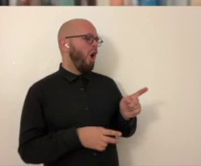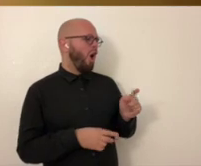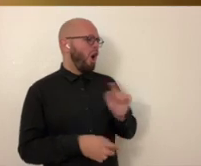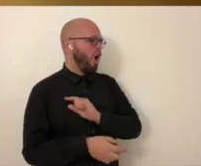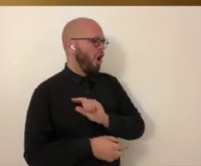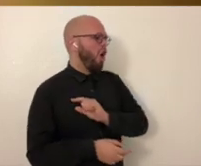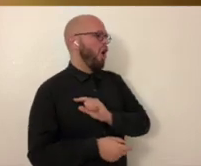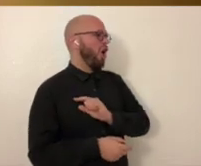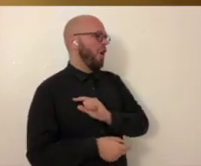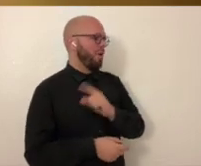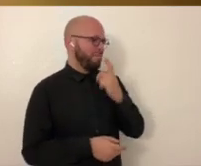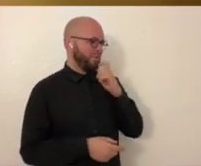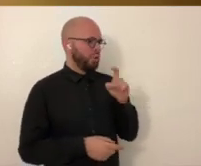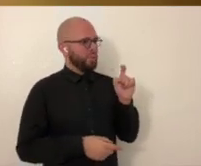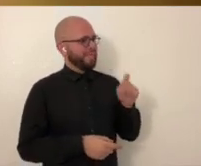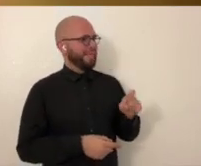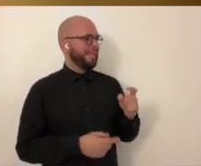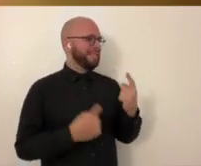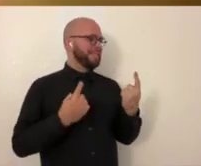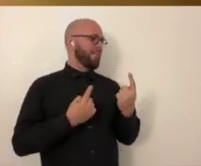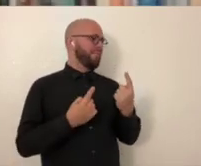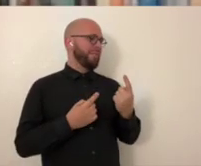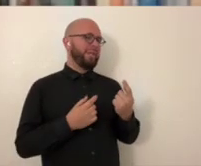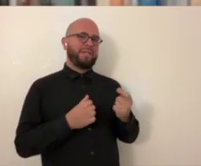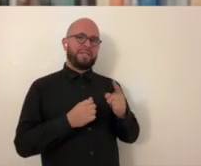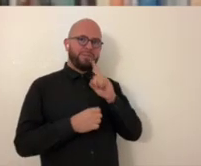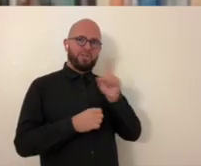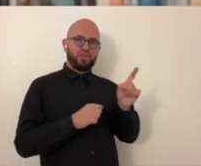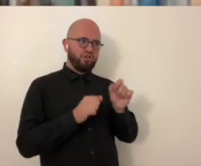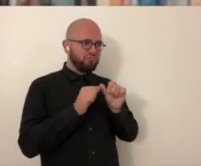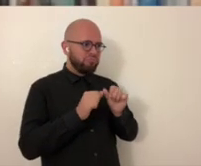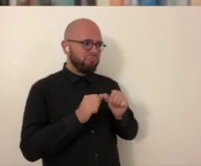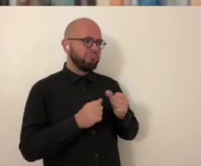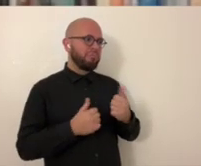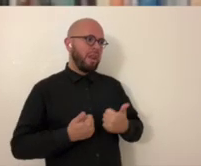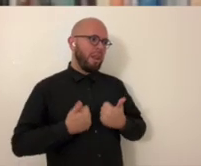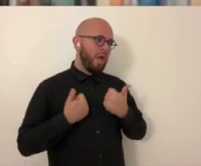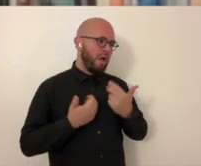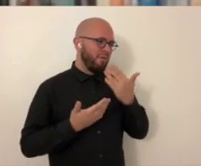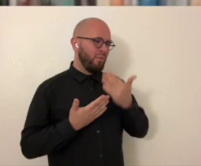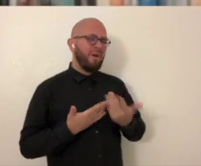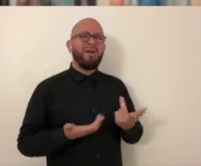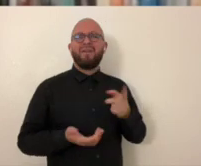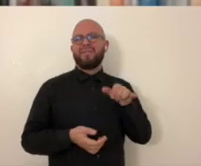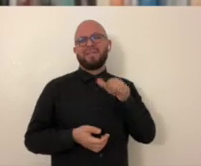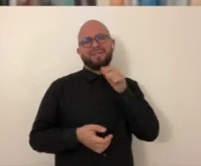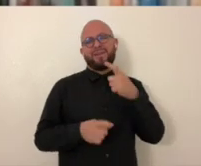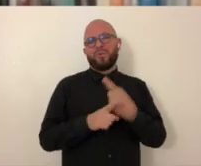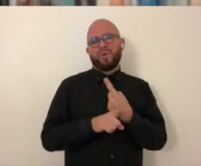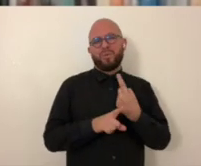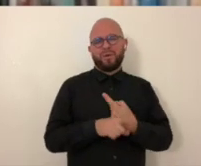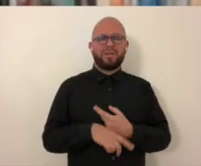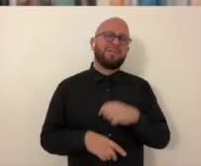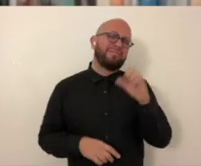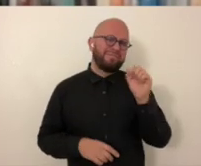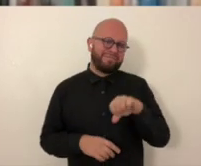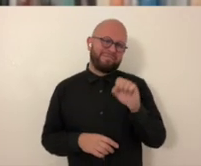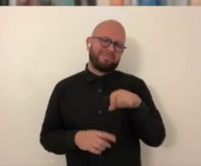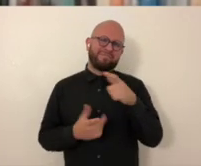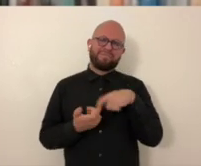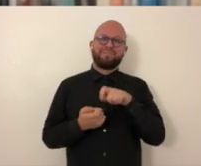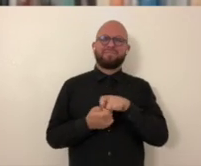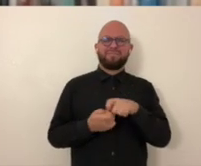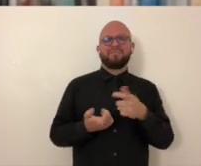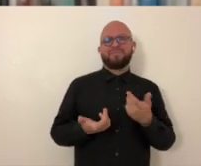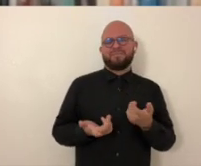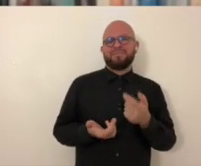Yeah. that's trying to make you feel guilty for the things you actually need to keep yourself alive and well